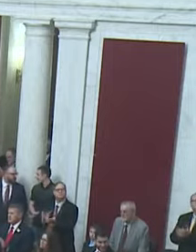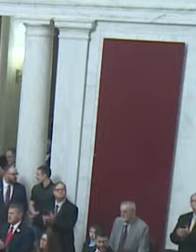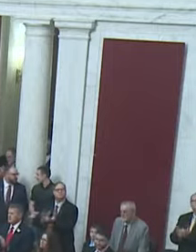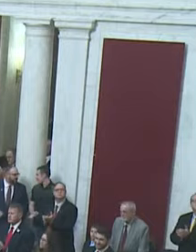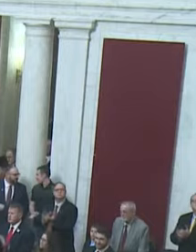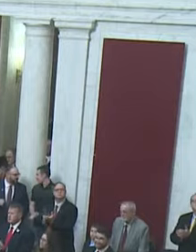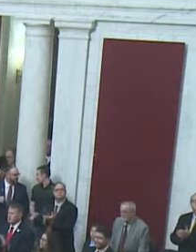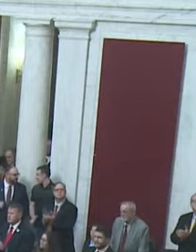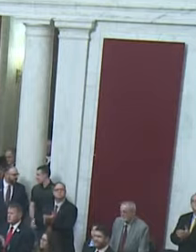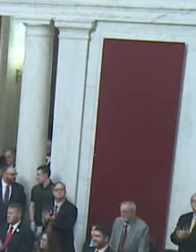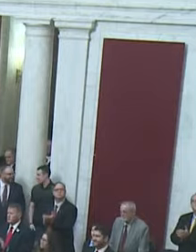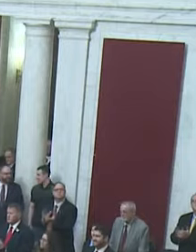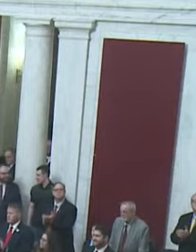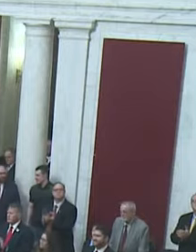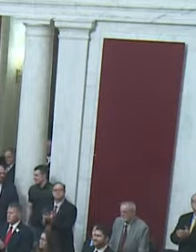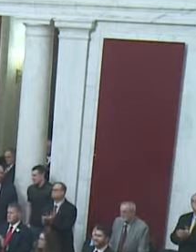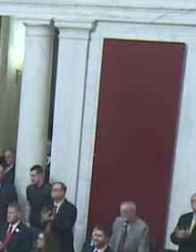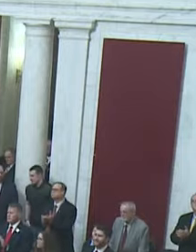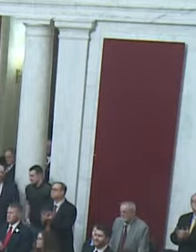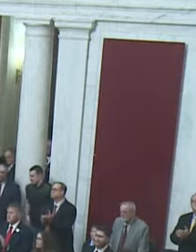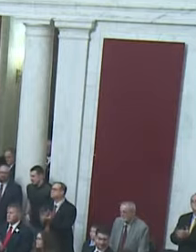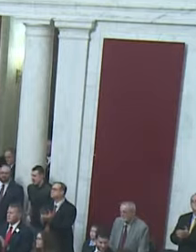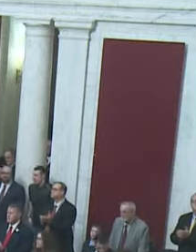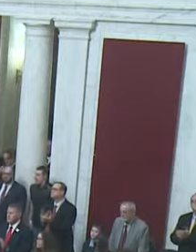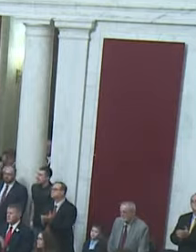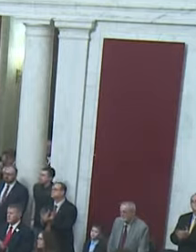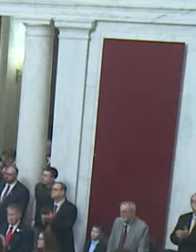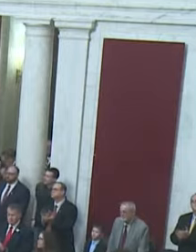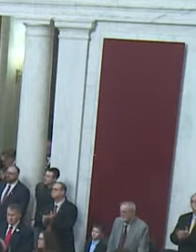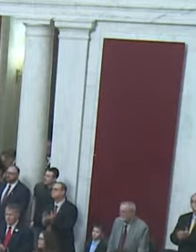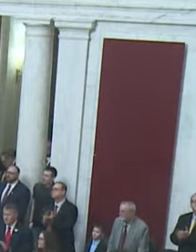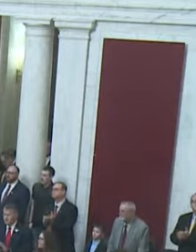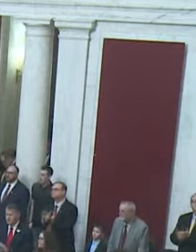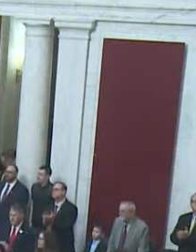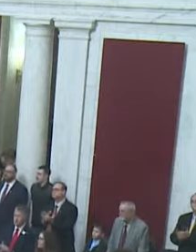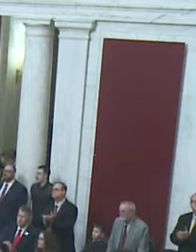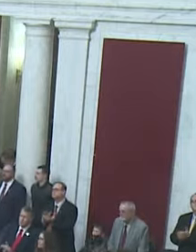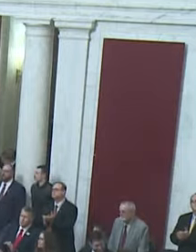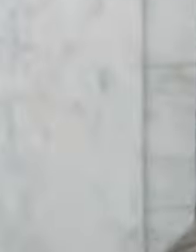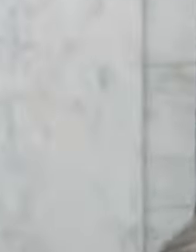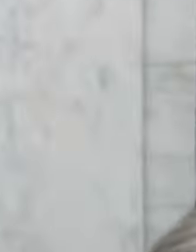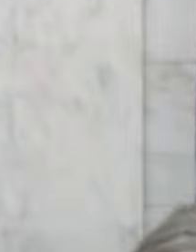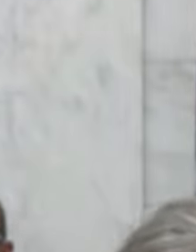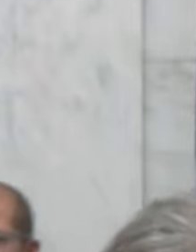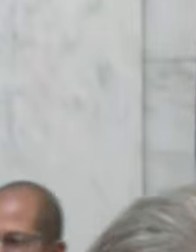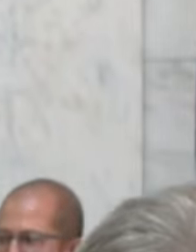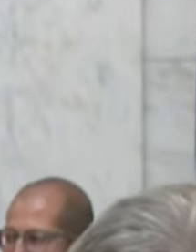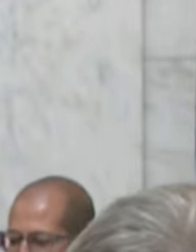Okay.